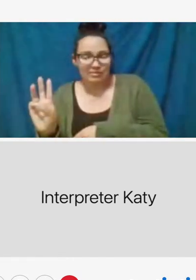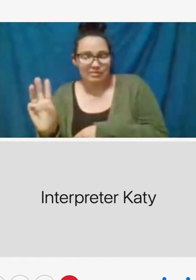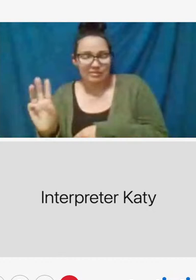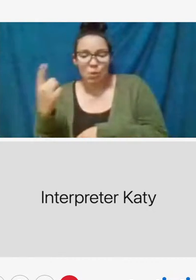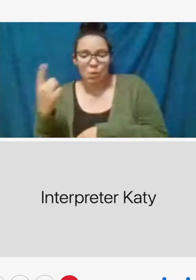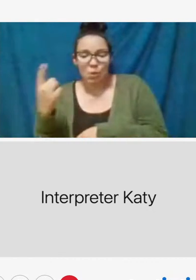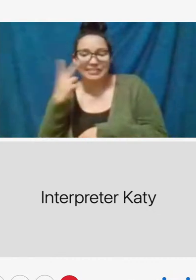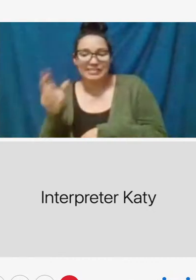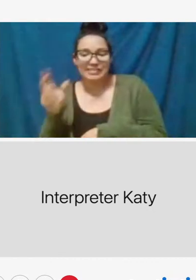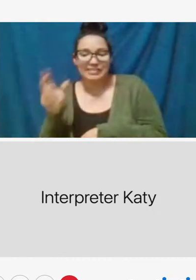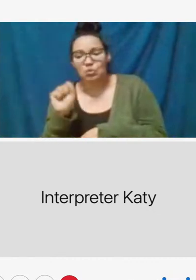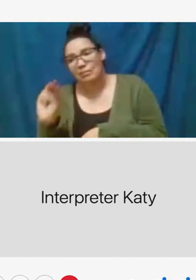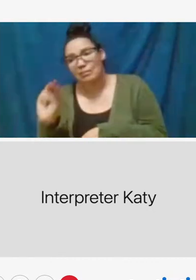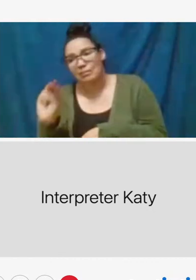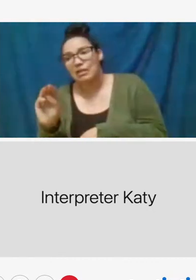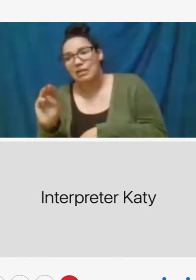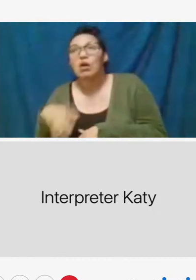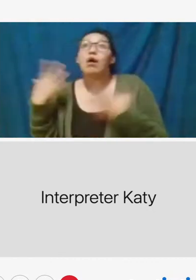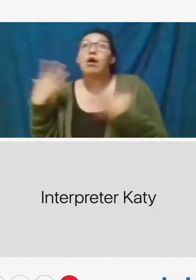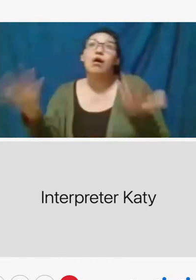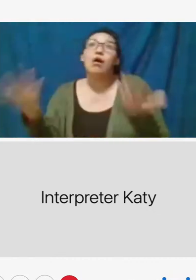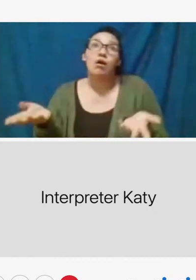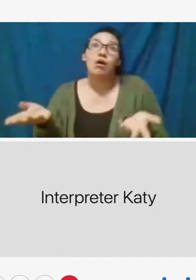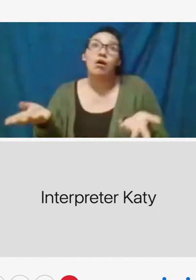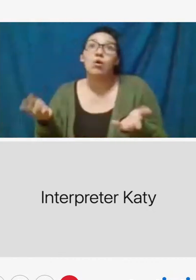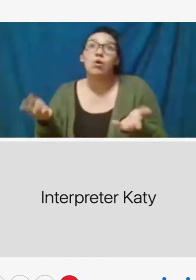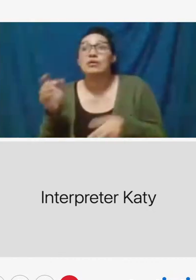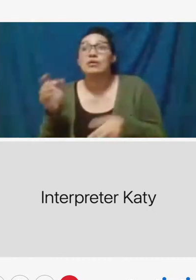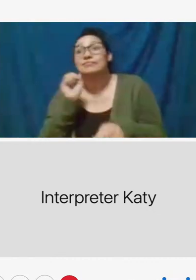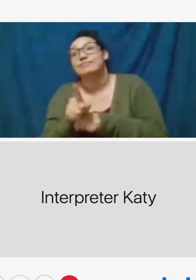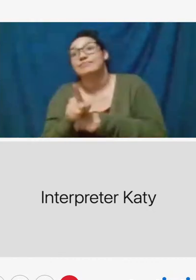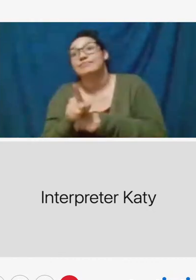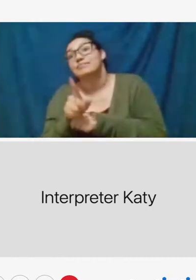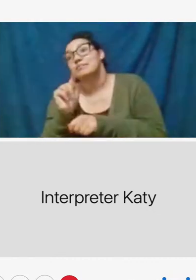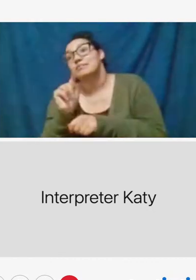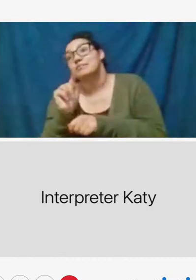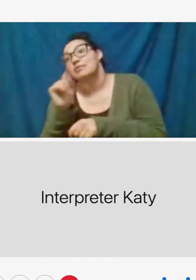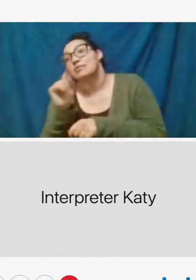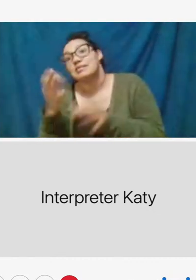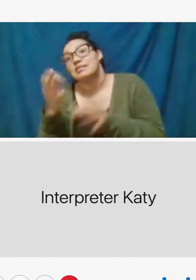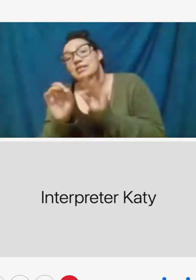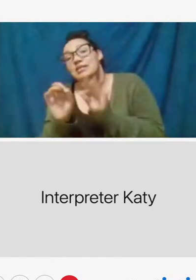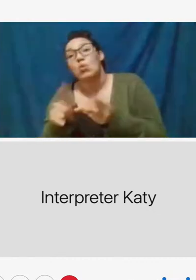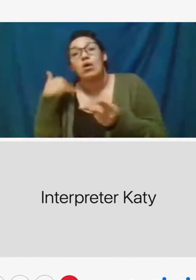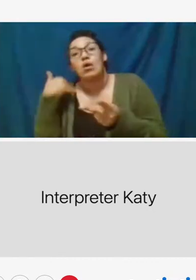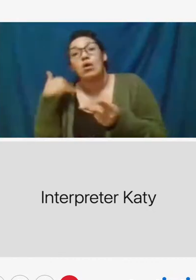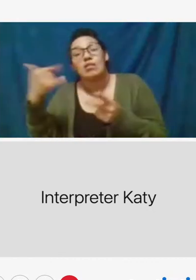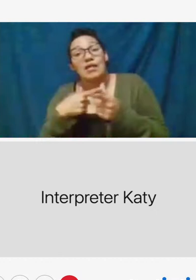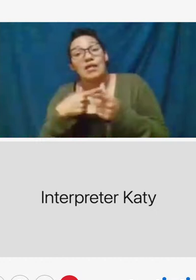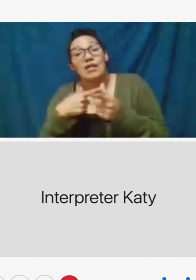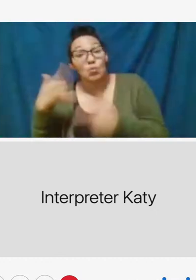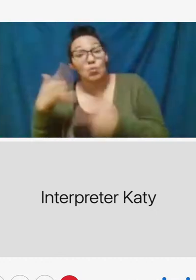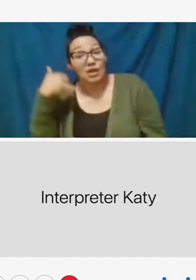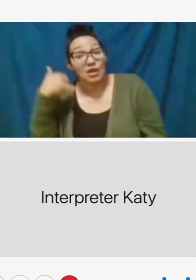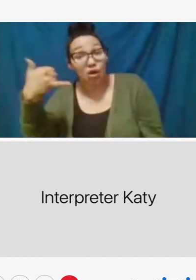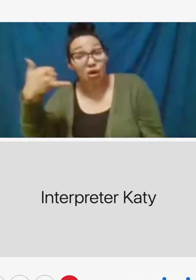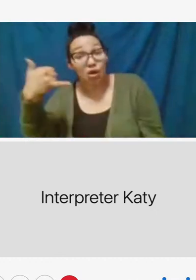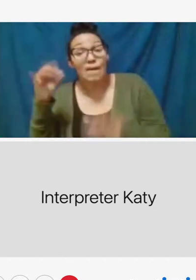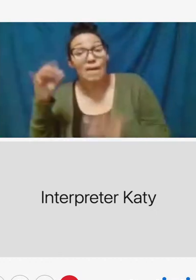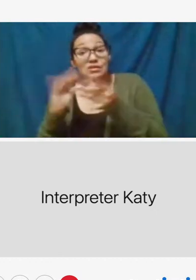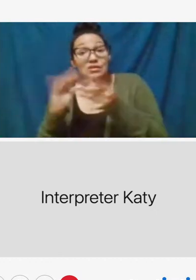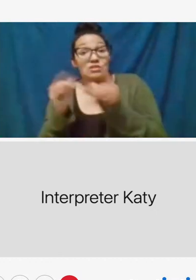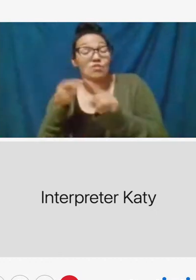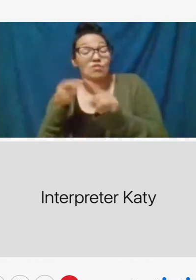district is sending another text or the district is calling again and when we call with a message from the school or the call you